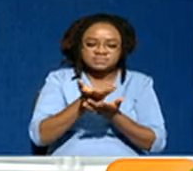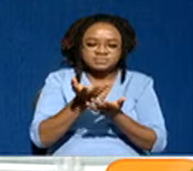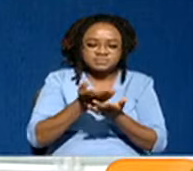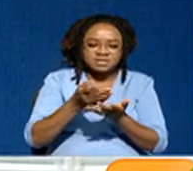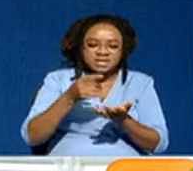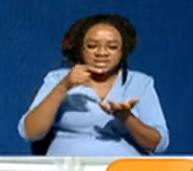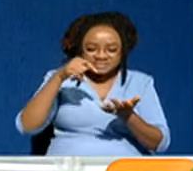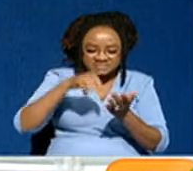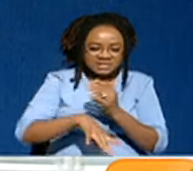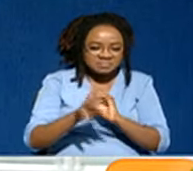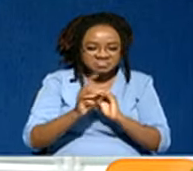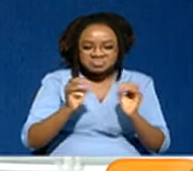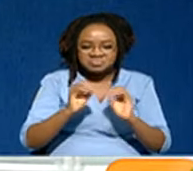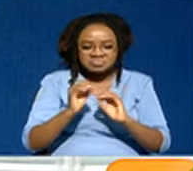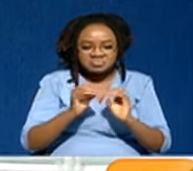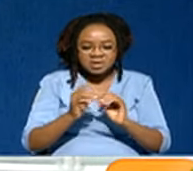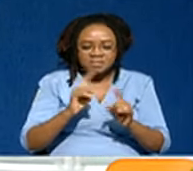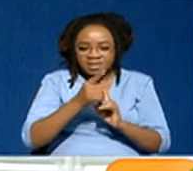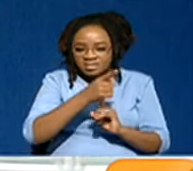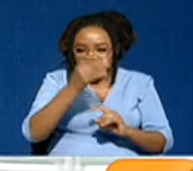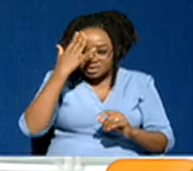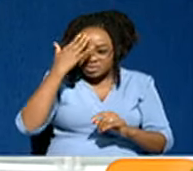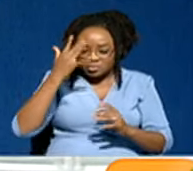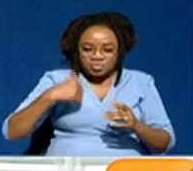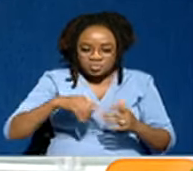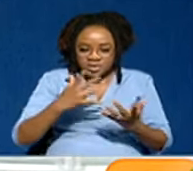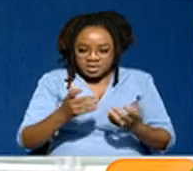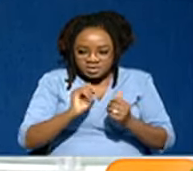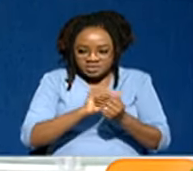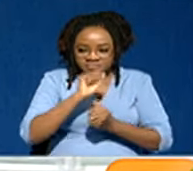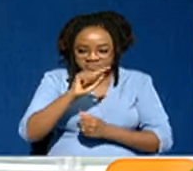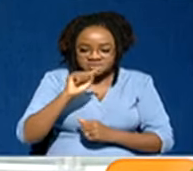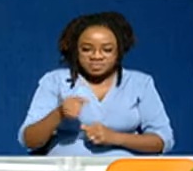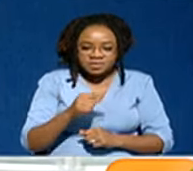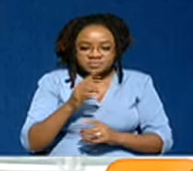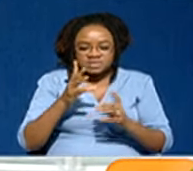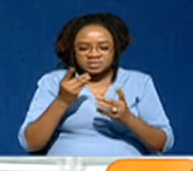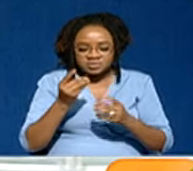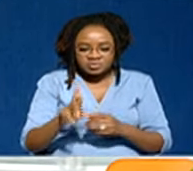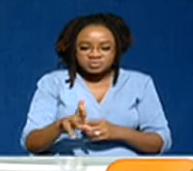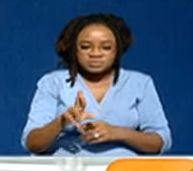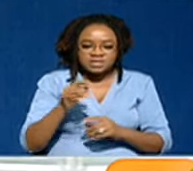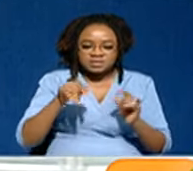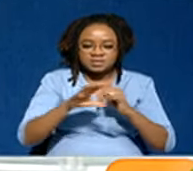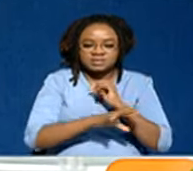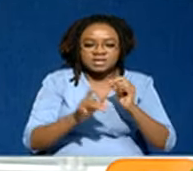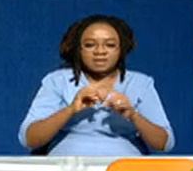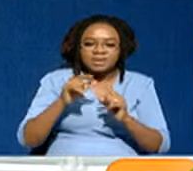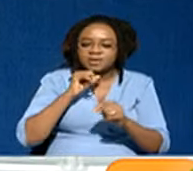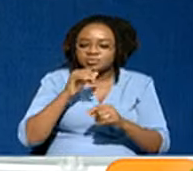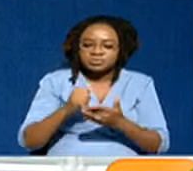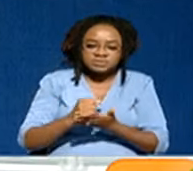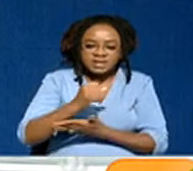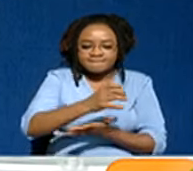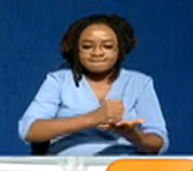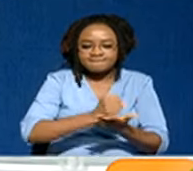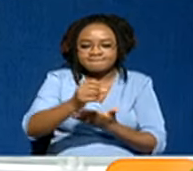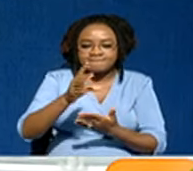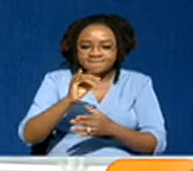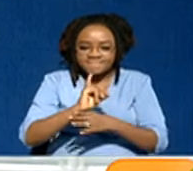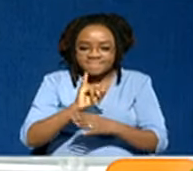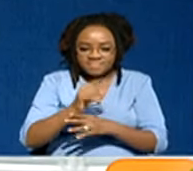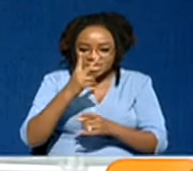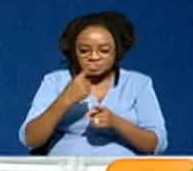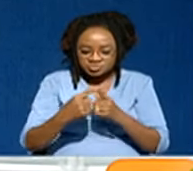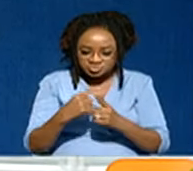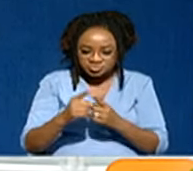And they know very well that we need about 50,000 doctors in the country. They have not posted interns for 2 years. They have not employed eight doctors for the last